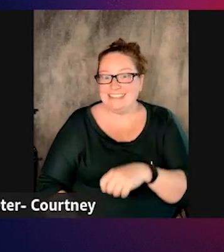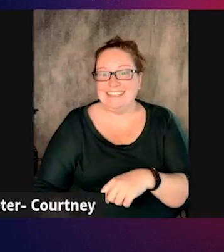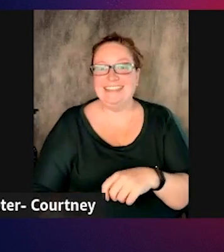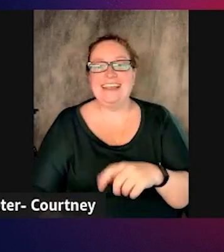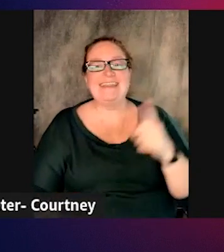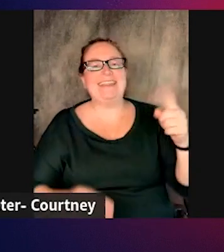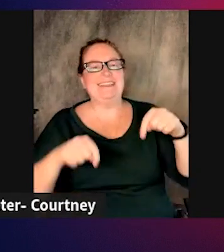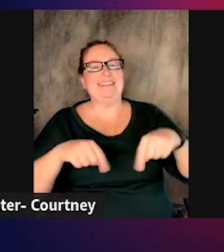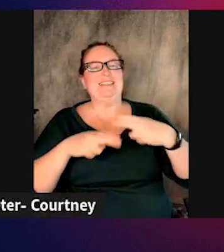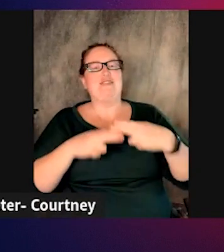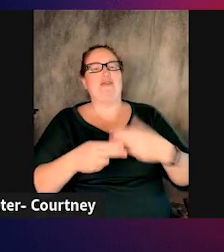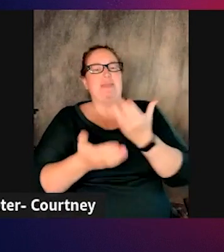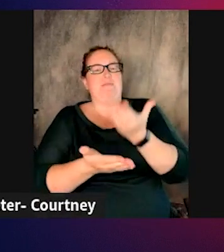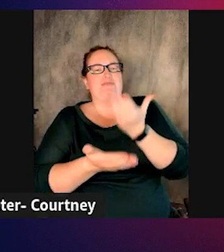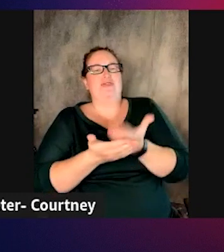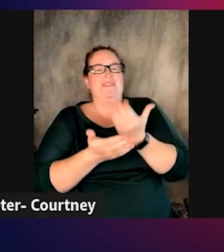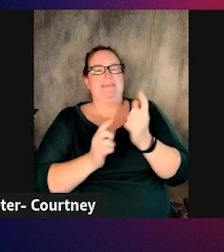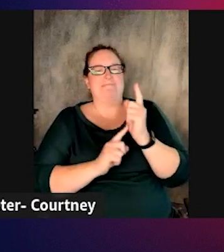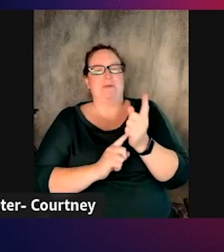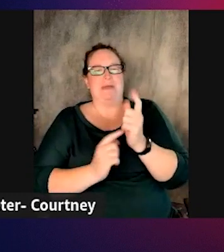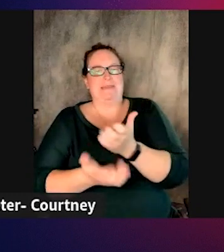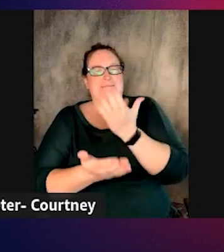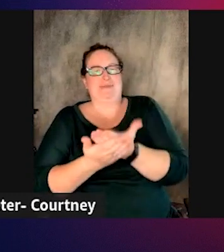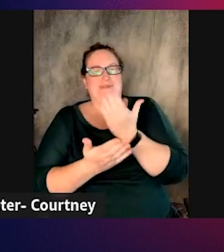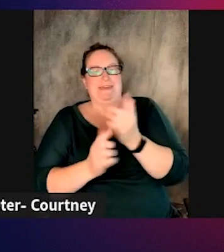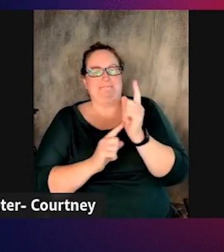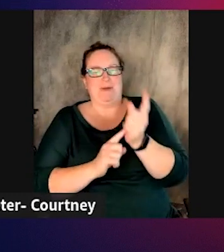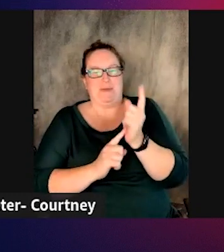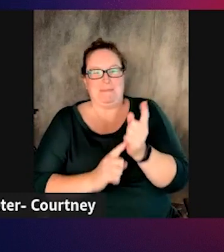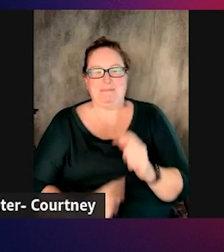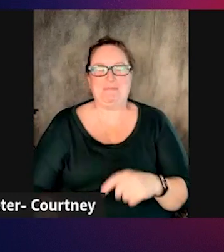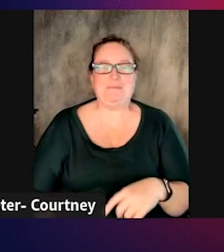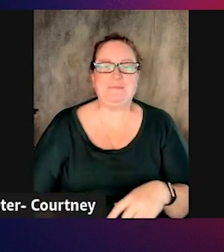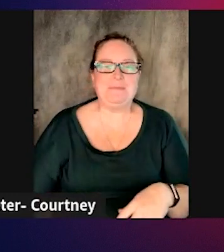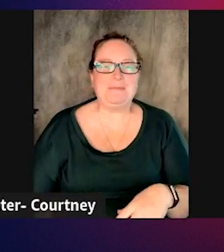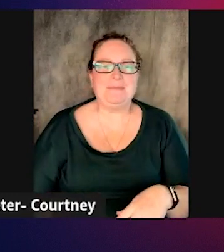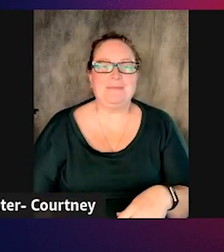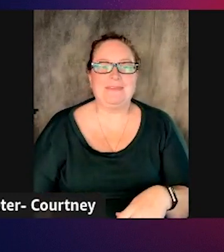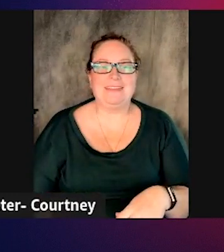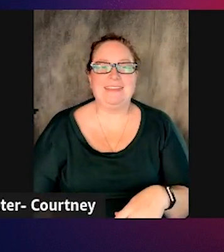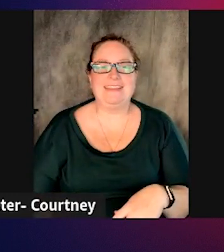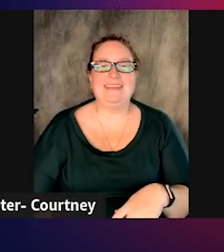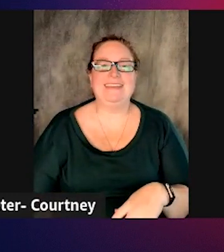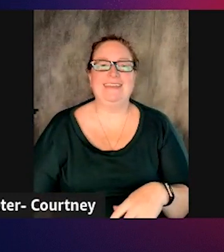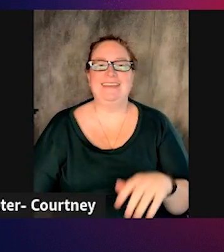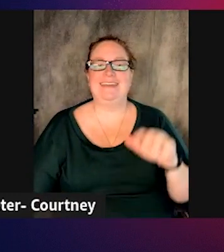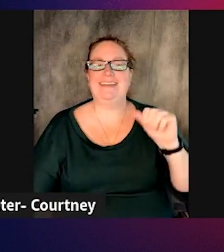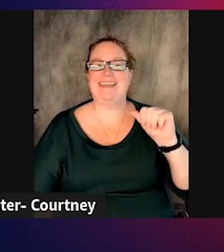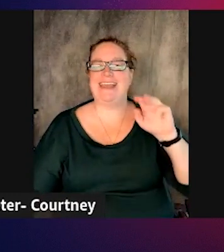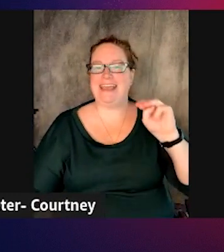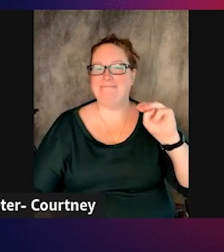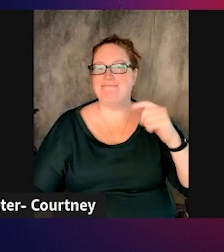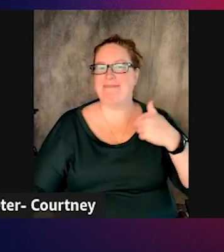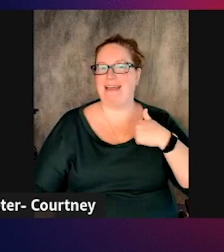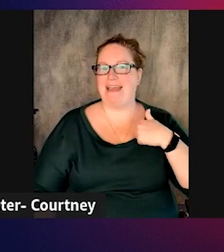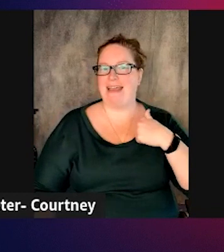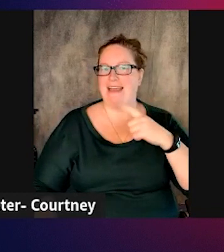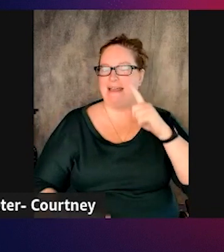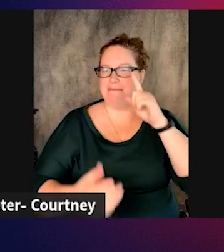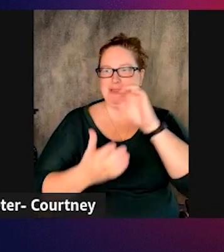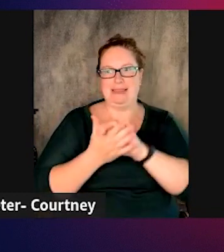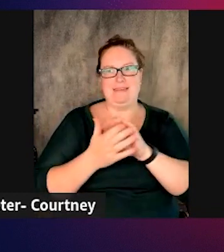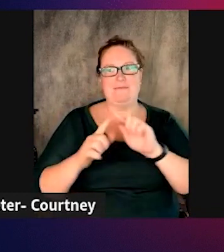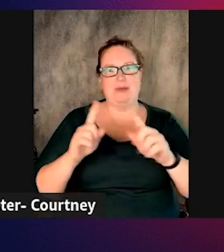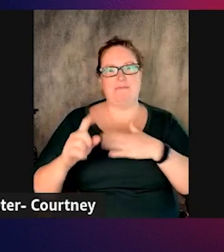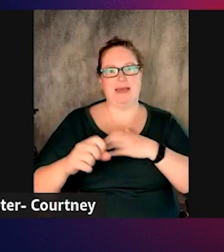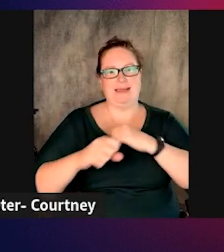moment. Let's prove. Yes, let's prove. Yeah. Look, my security security philosophy has got to